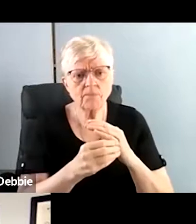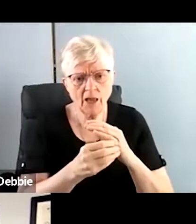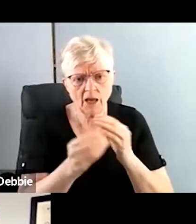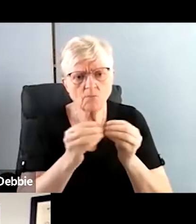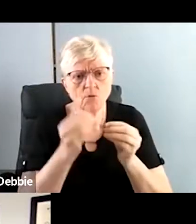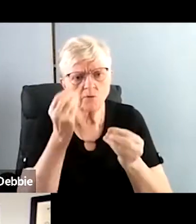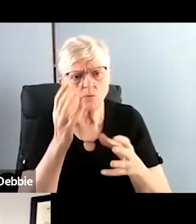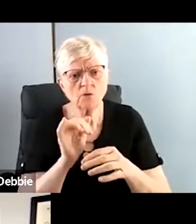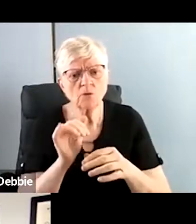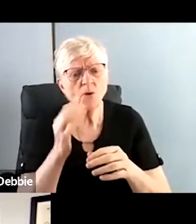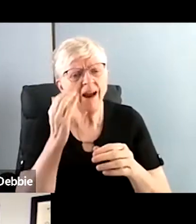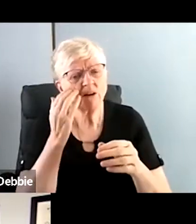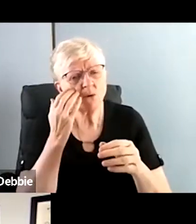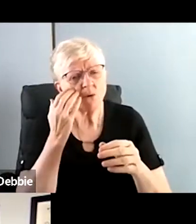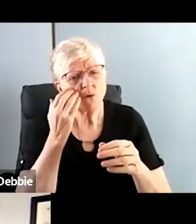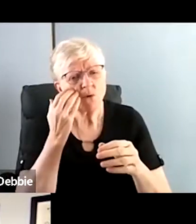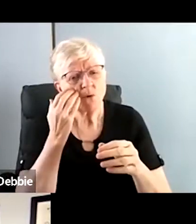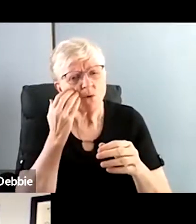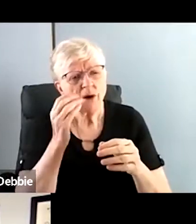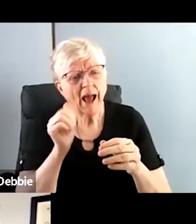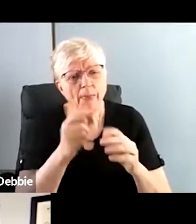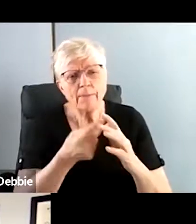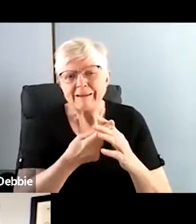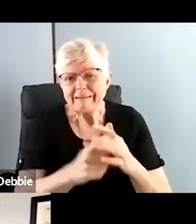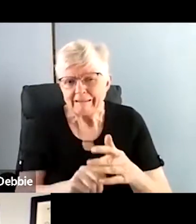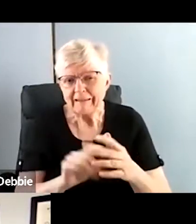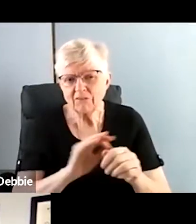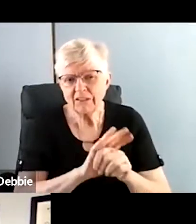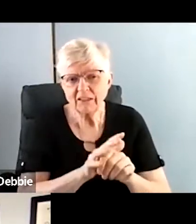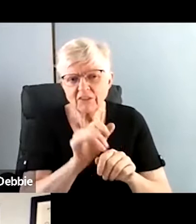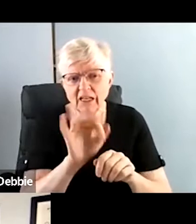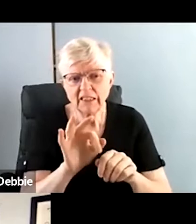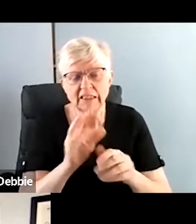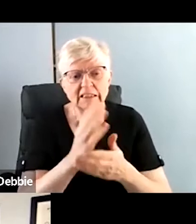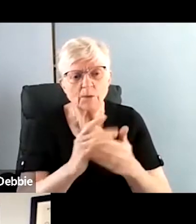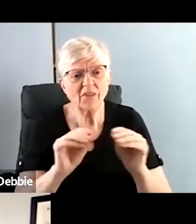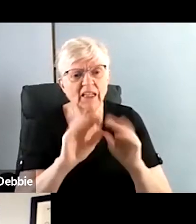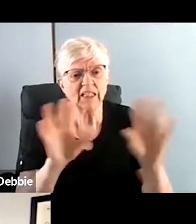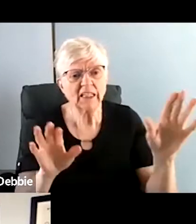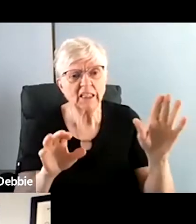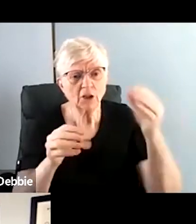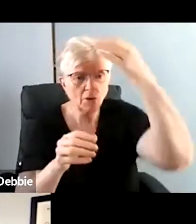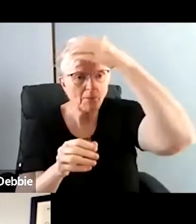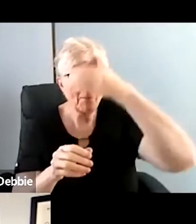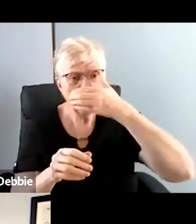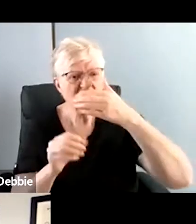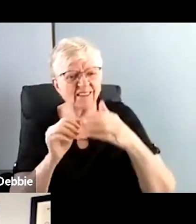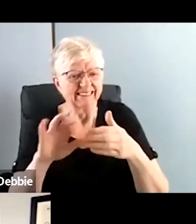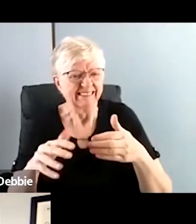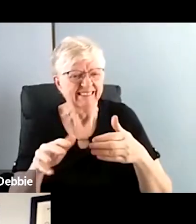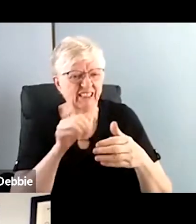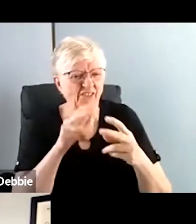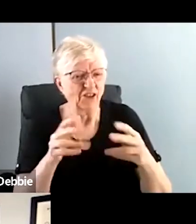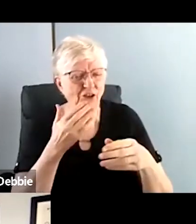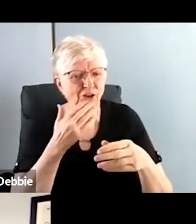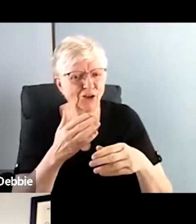I know particularly early on, some of the clear masks were not very good. And I see